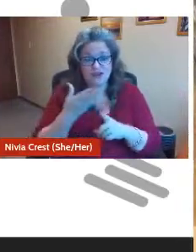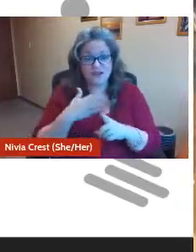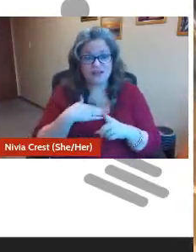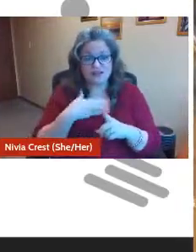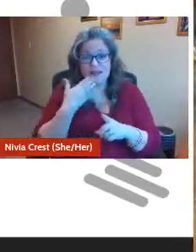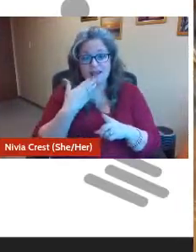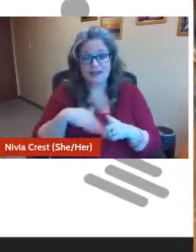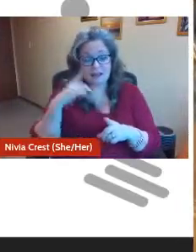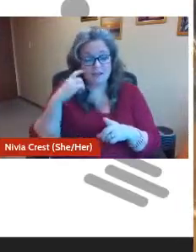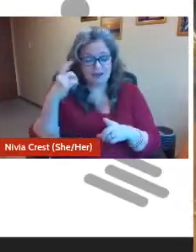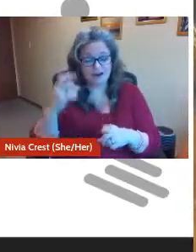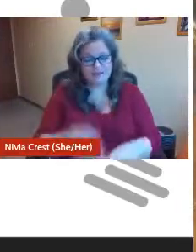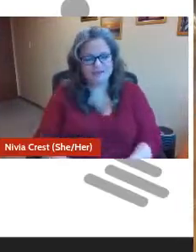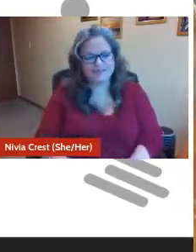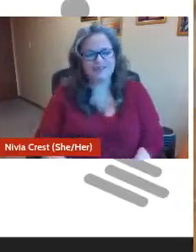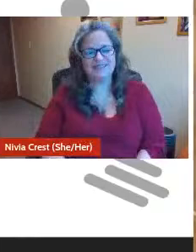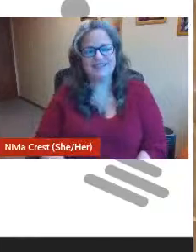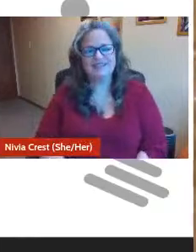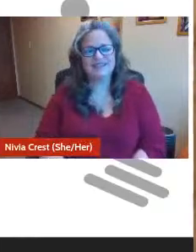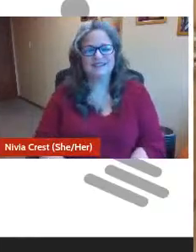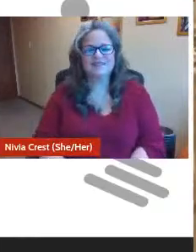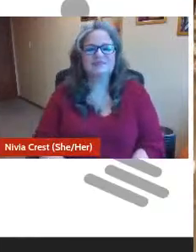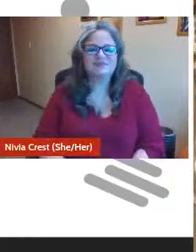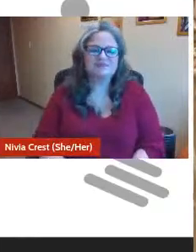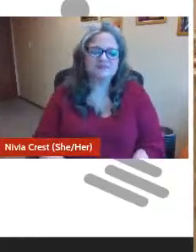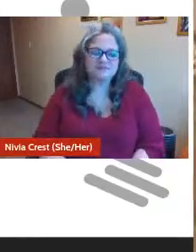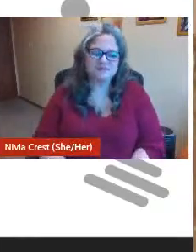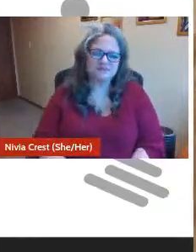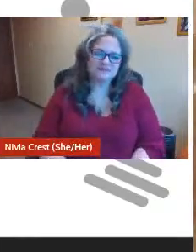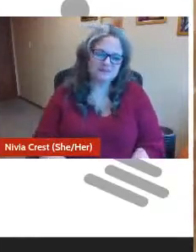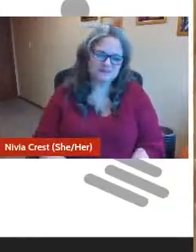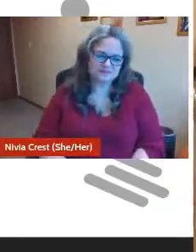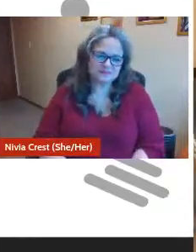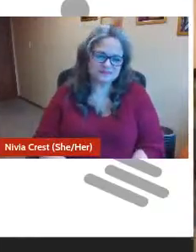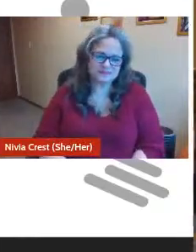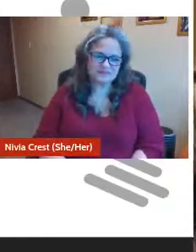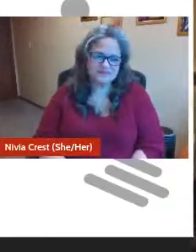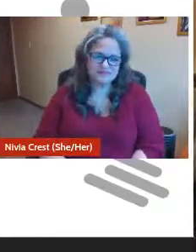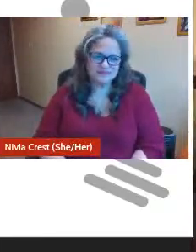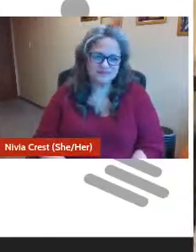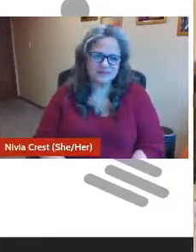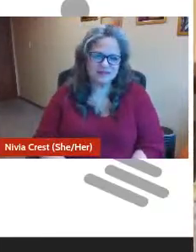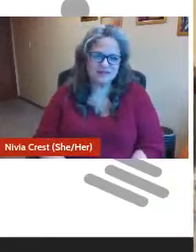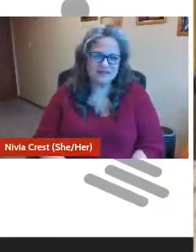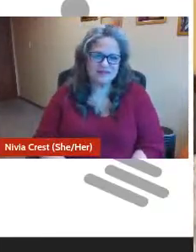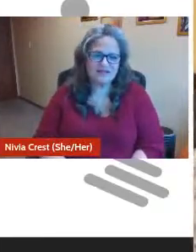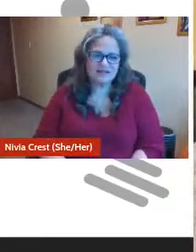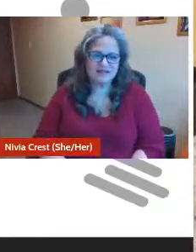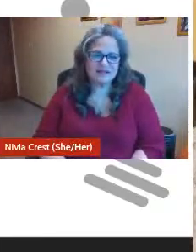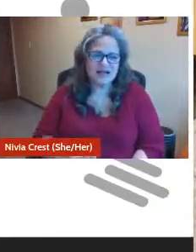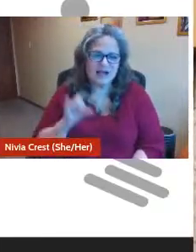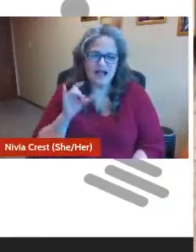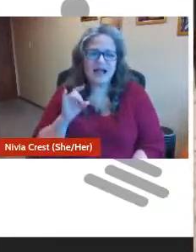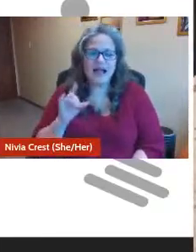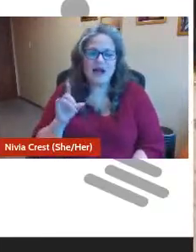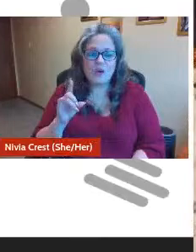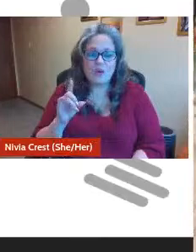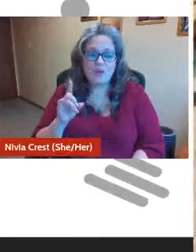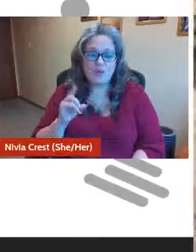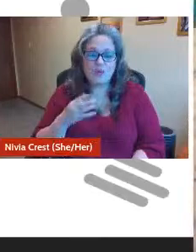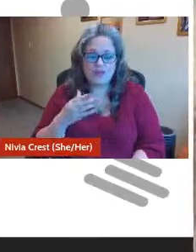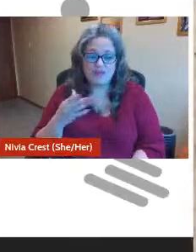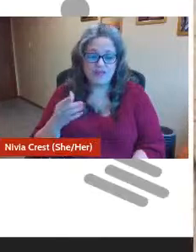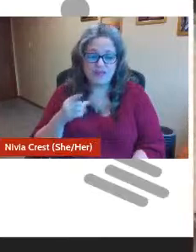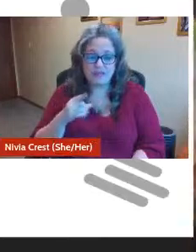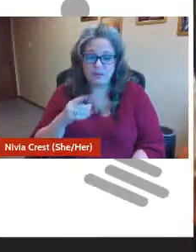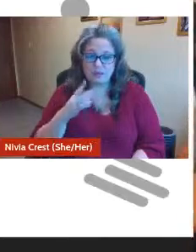nightmare. And this right here used to be one of my things I hated to do. Zippers, I'm good with. But this is